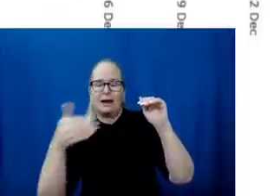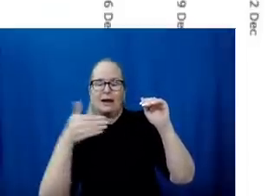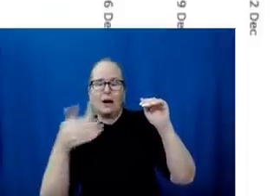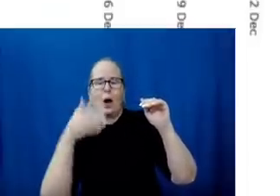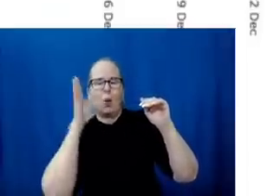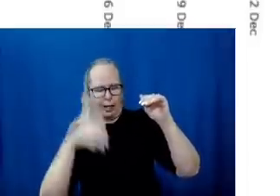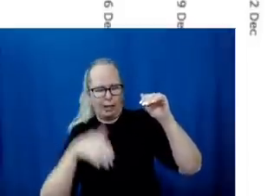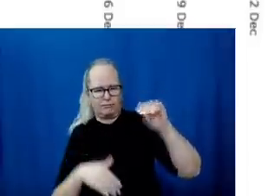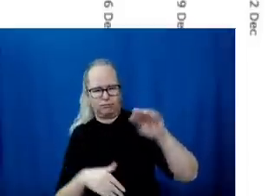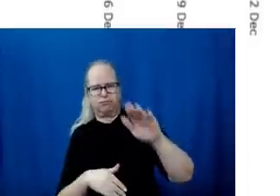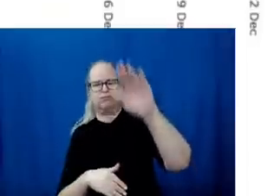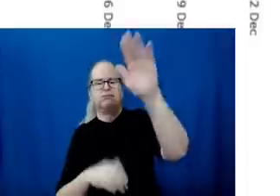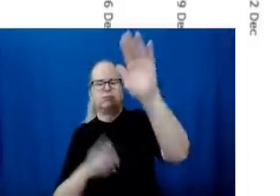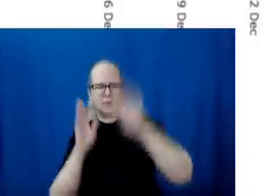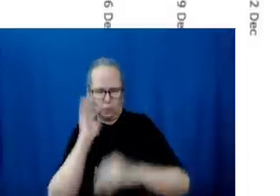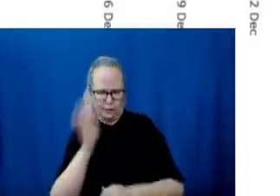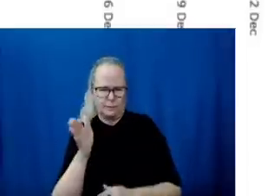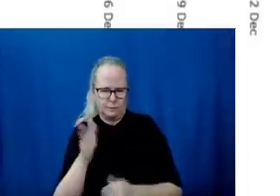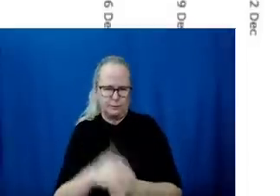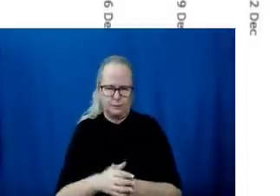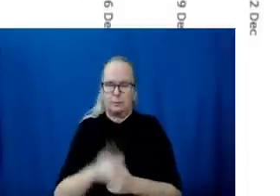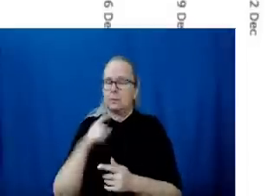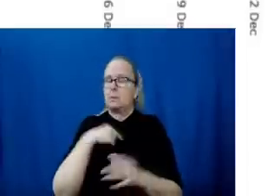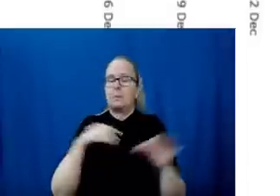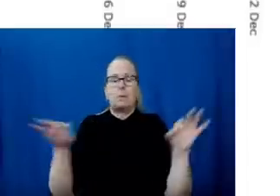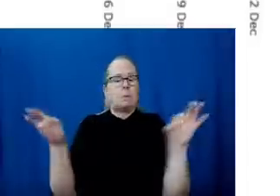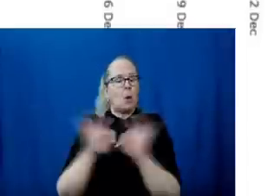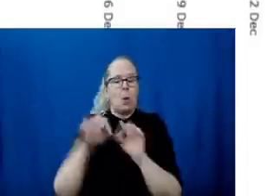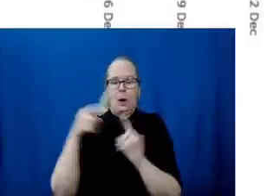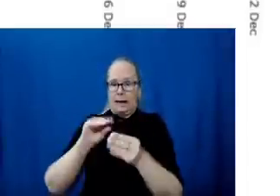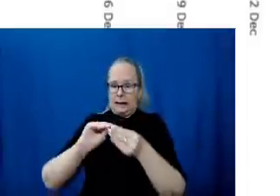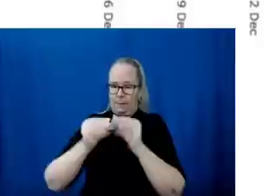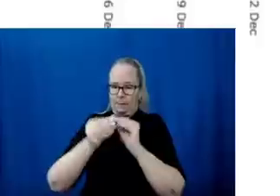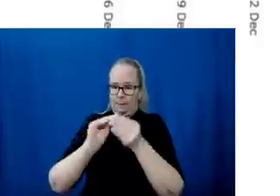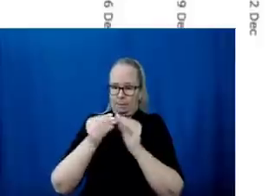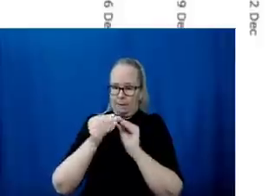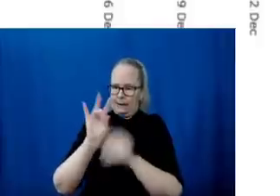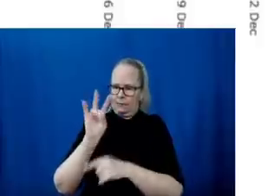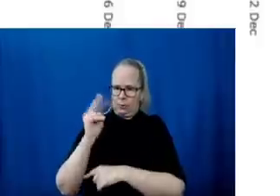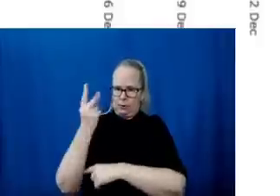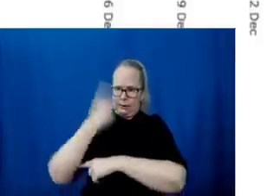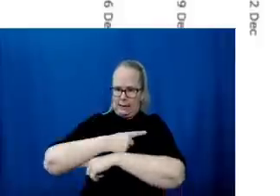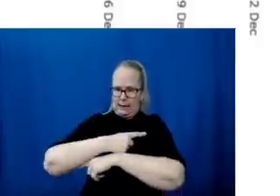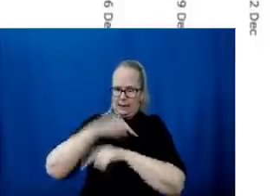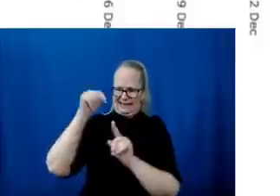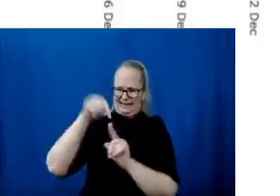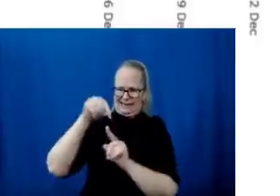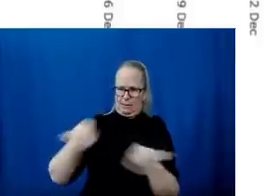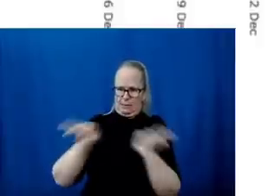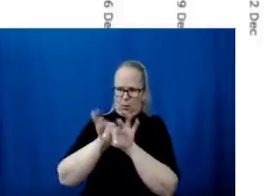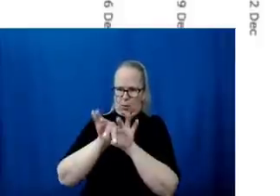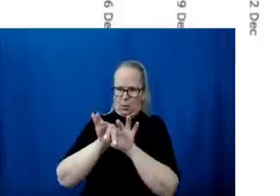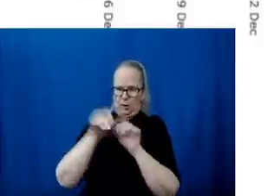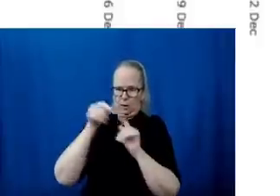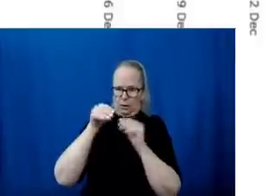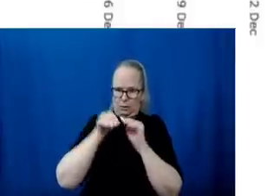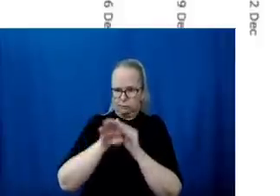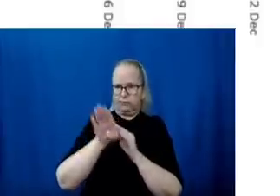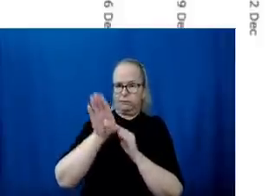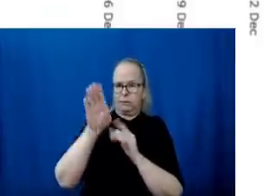next couple of days. And the most important thing, number to be aware of is the 7-day